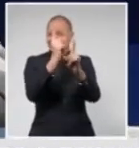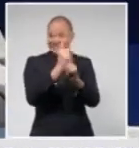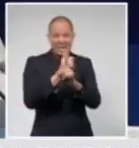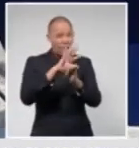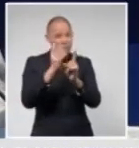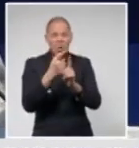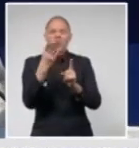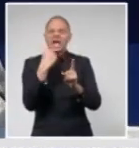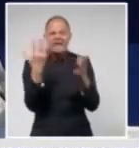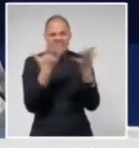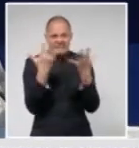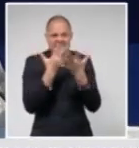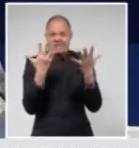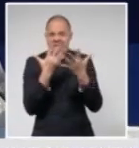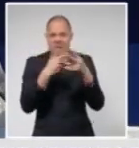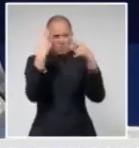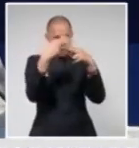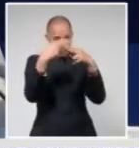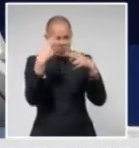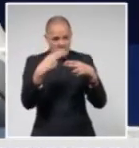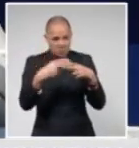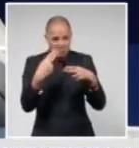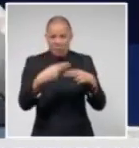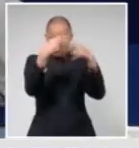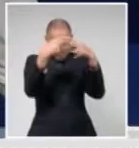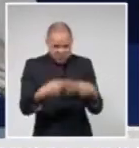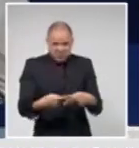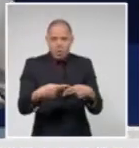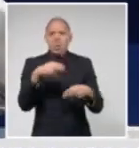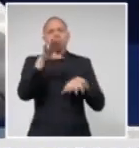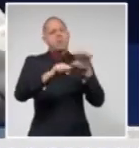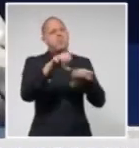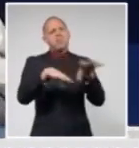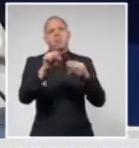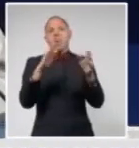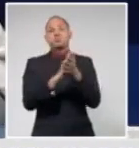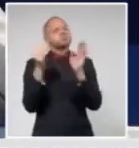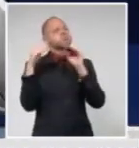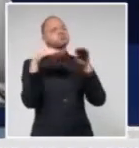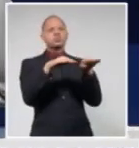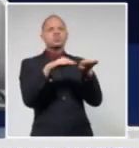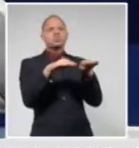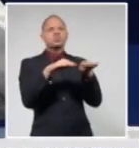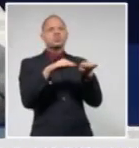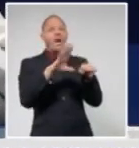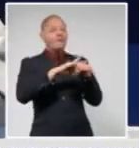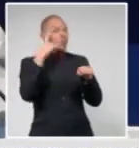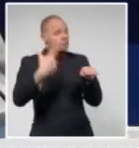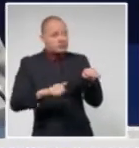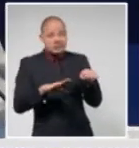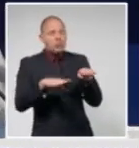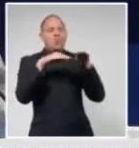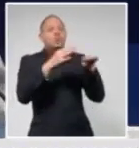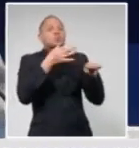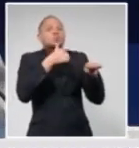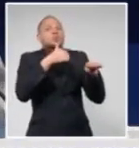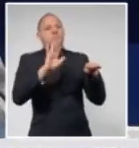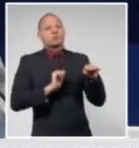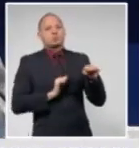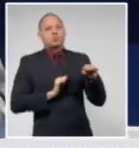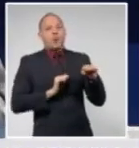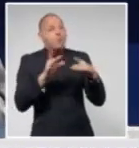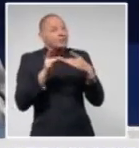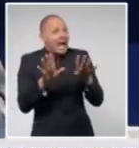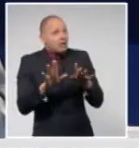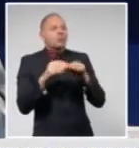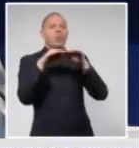being treated in the military hospital in Camagüey. 12 patients are also reported as serious